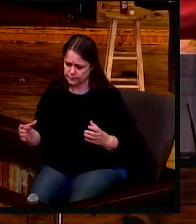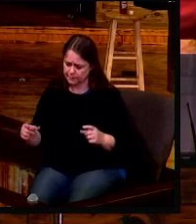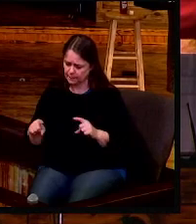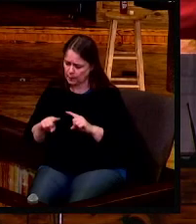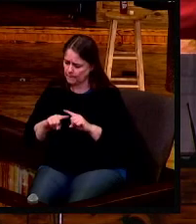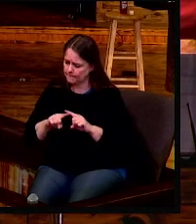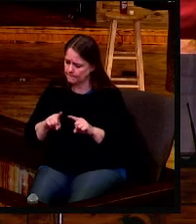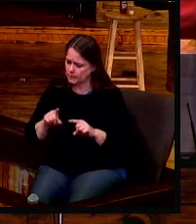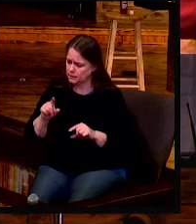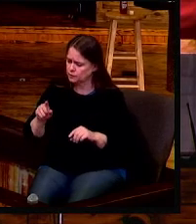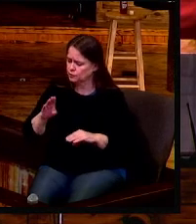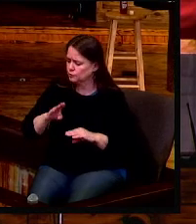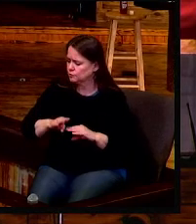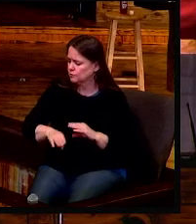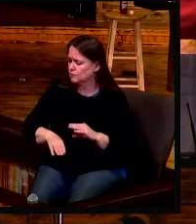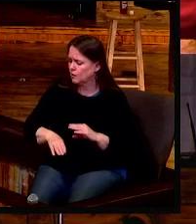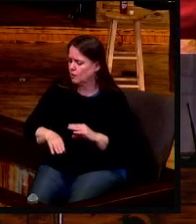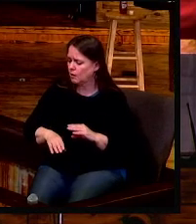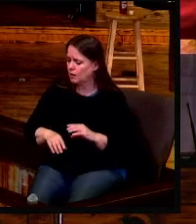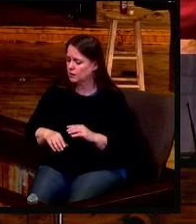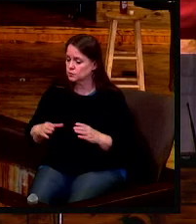yet you're not being obedient.